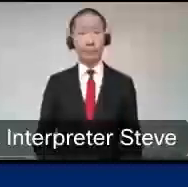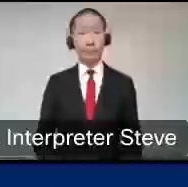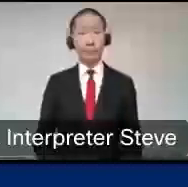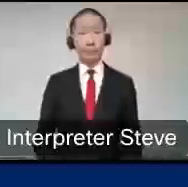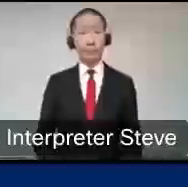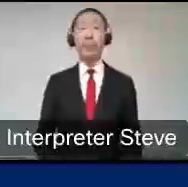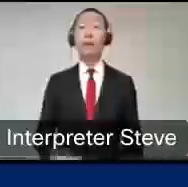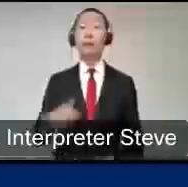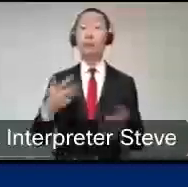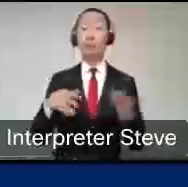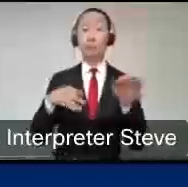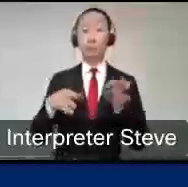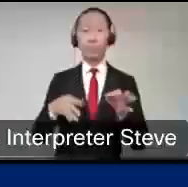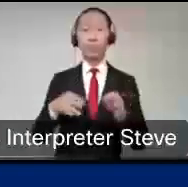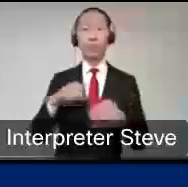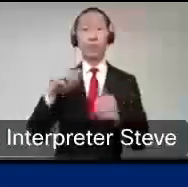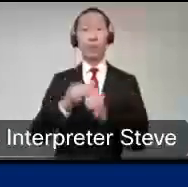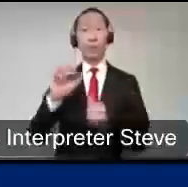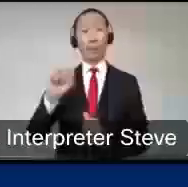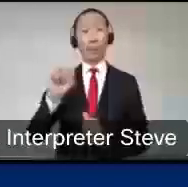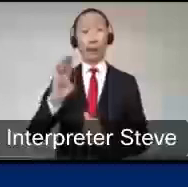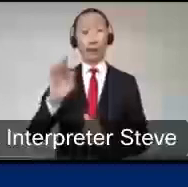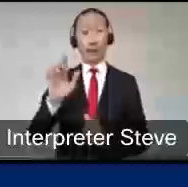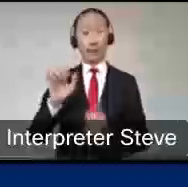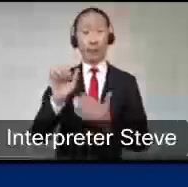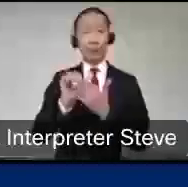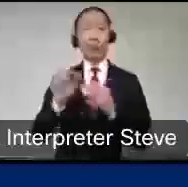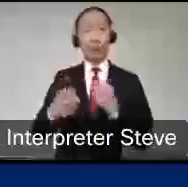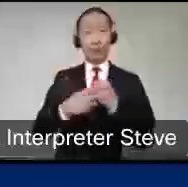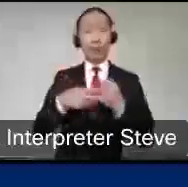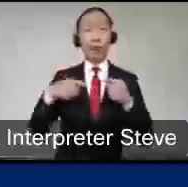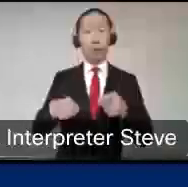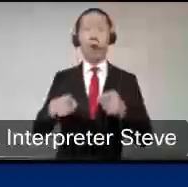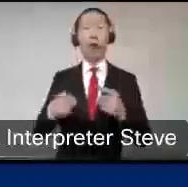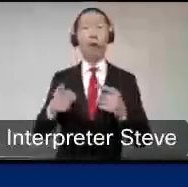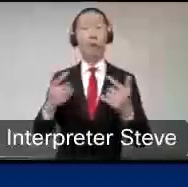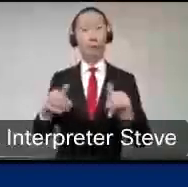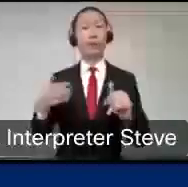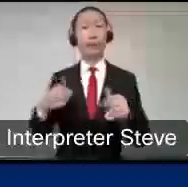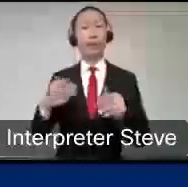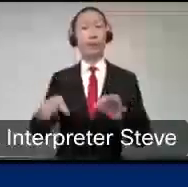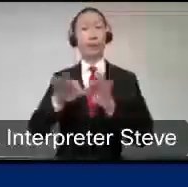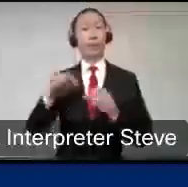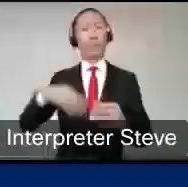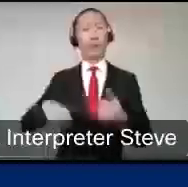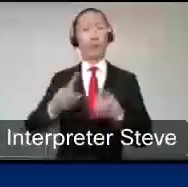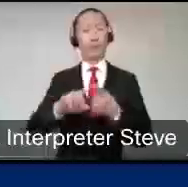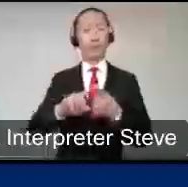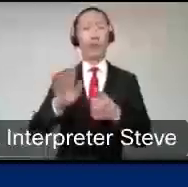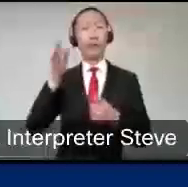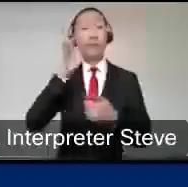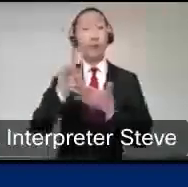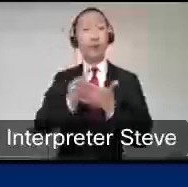As I mentioned, with an ABLE account, you can save while maintaining important benefits. The federal law says